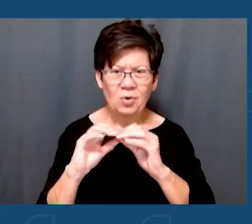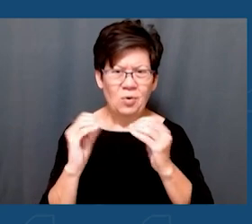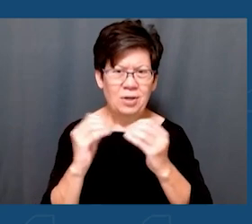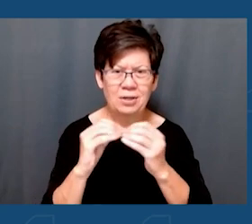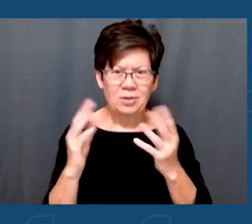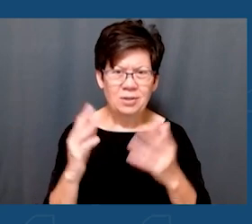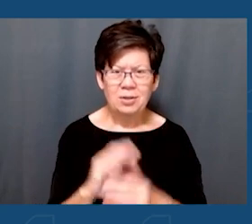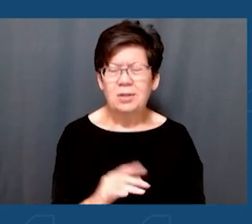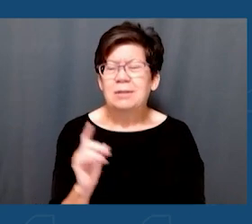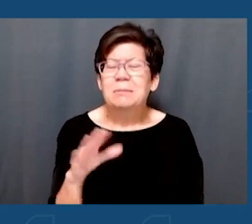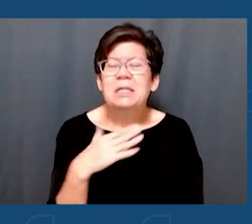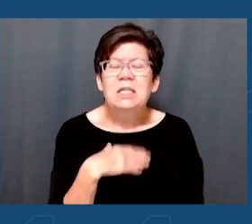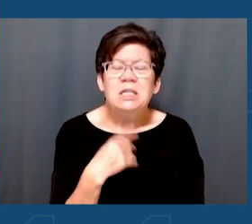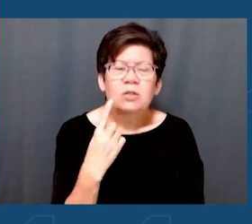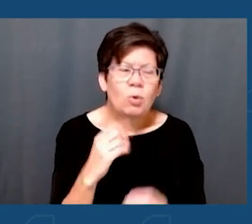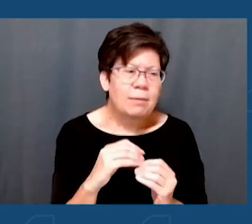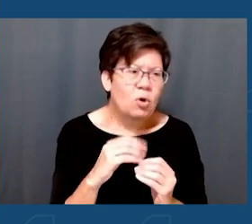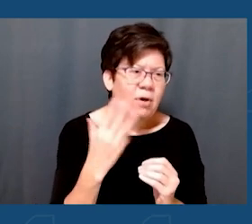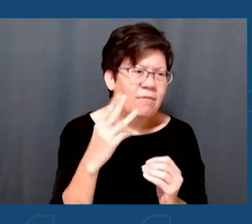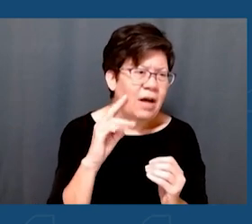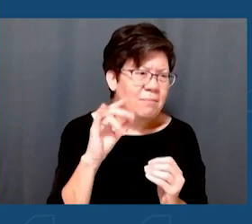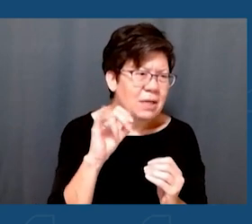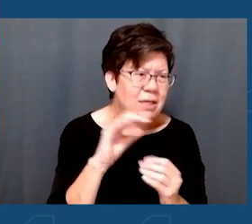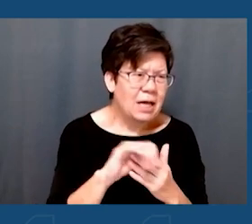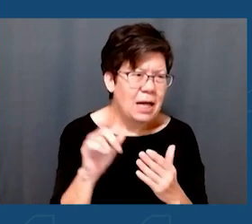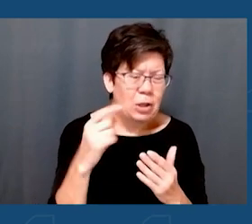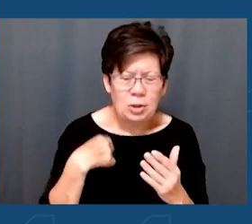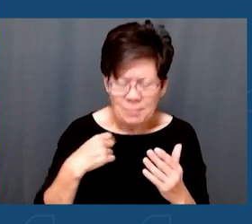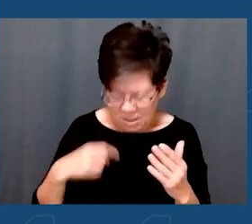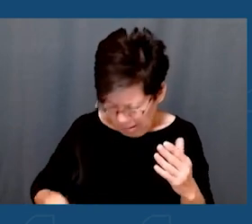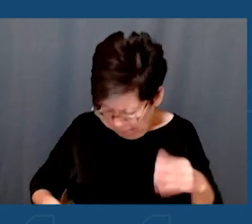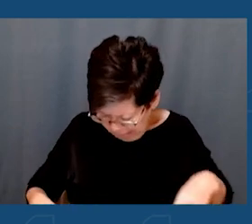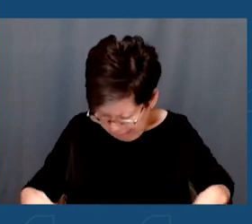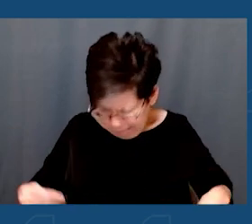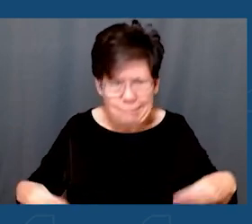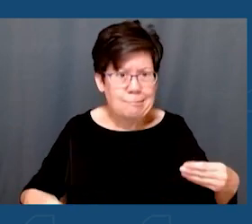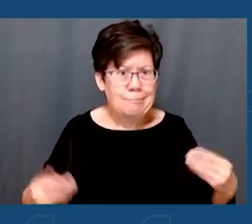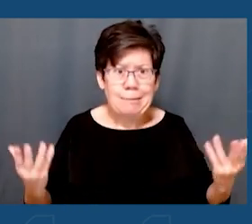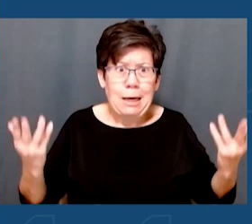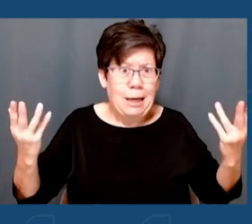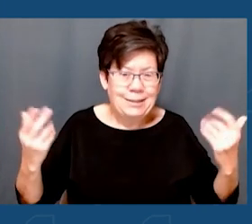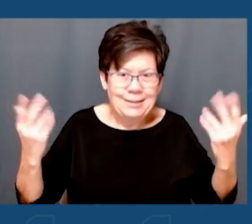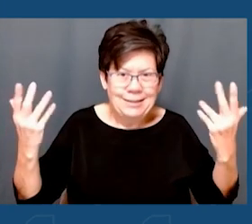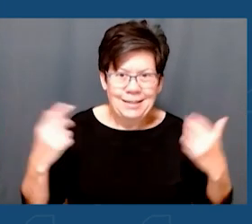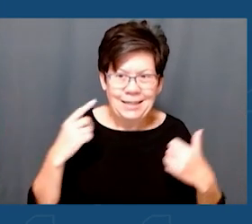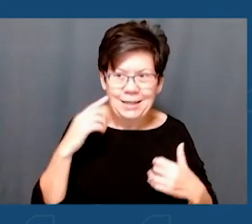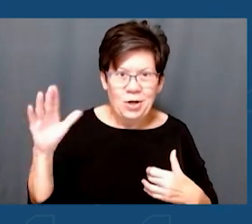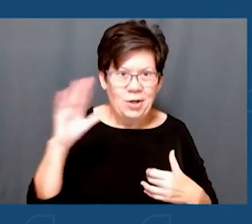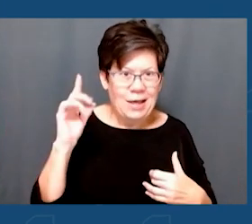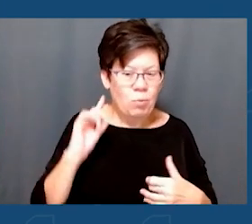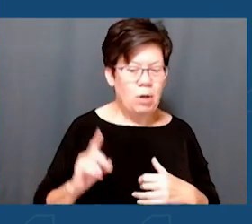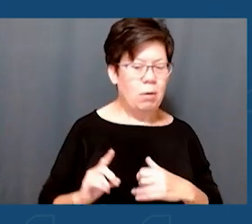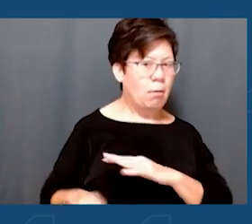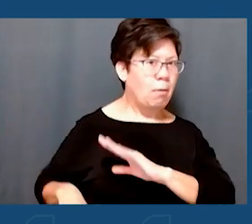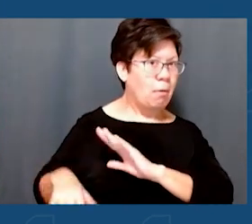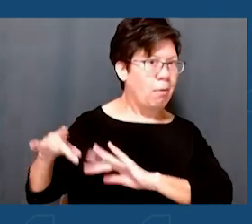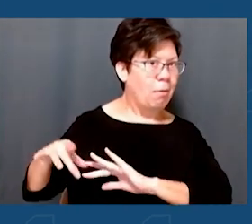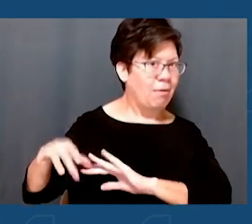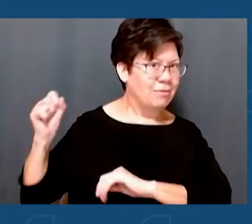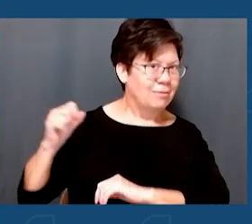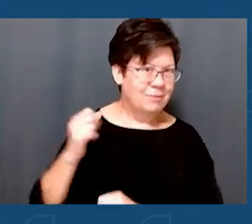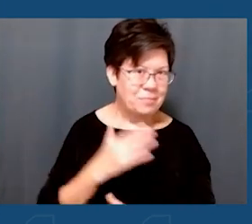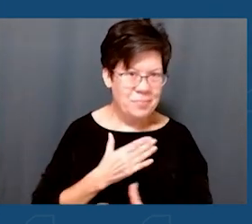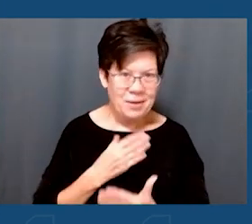you can find, like looking at my pockets. I know they're going to pick my pockets anyhow. I might as well just say yes. So thank you for